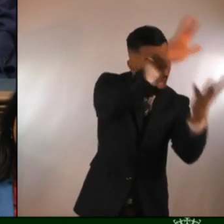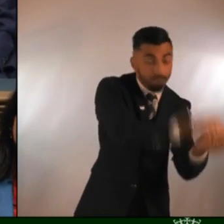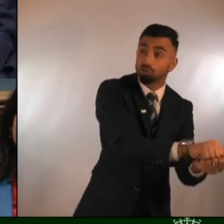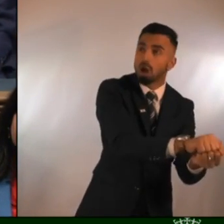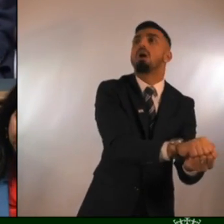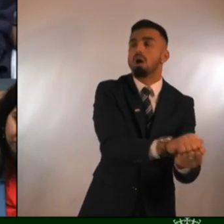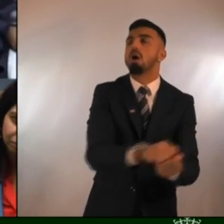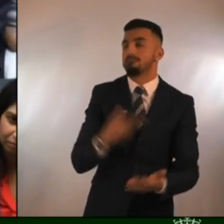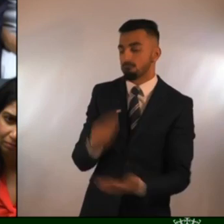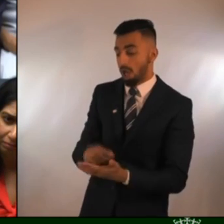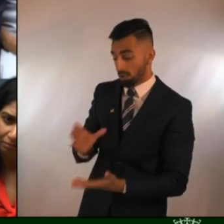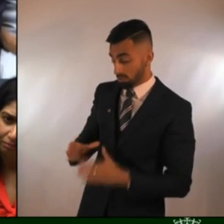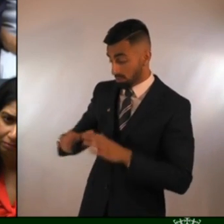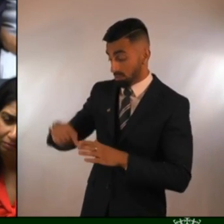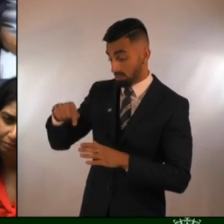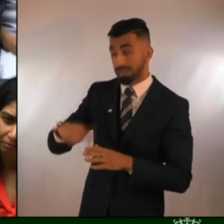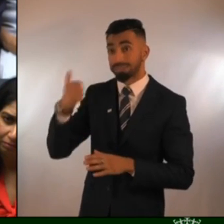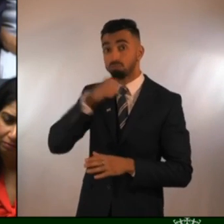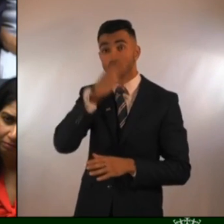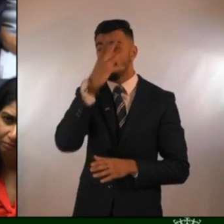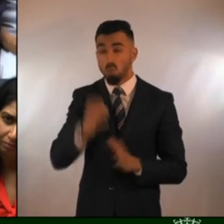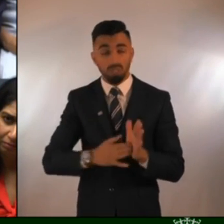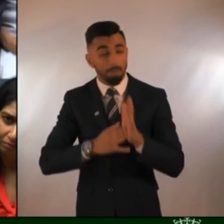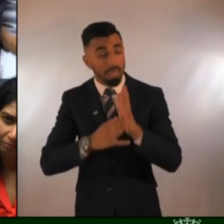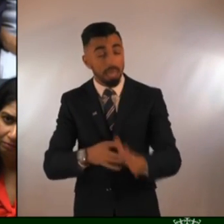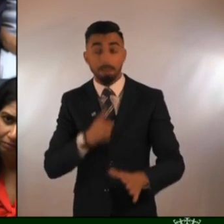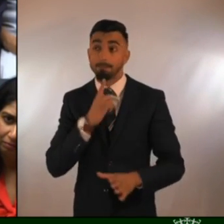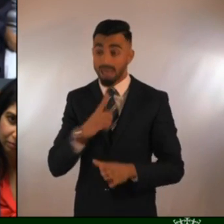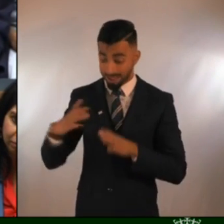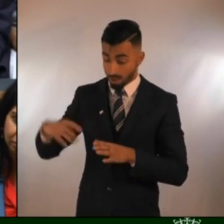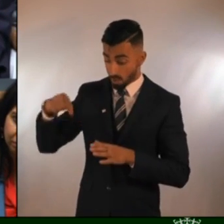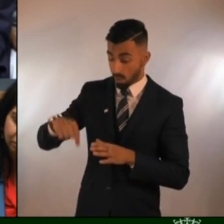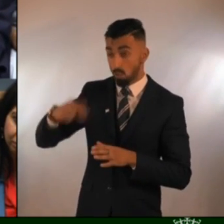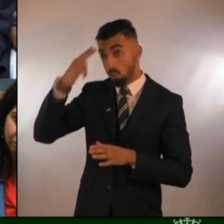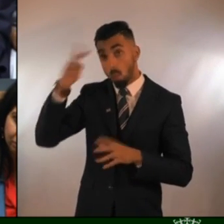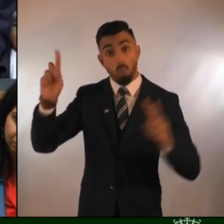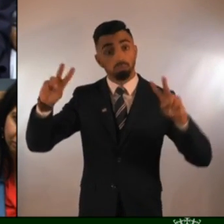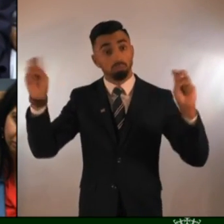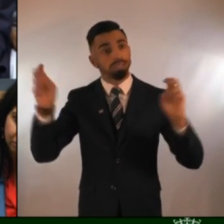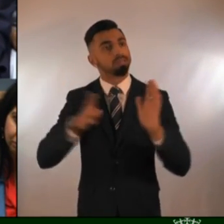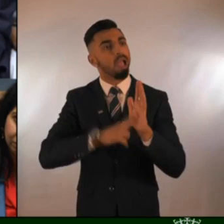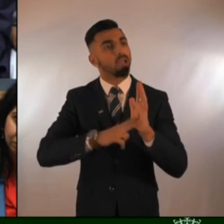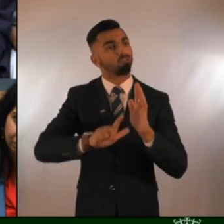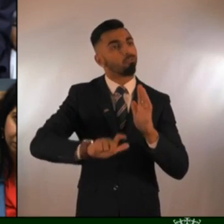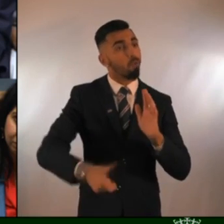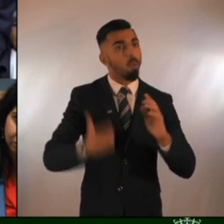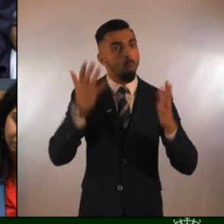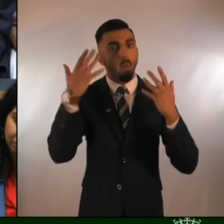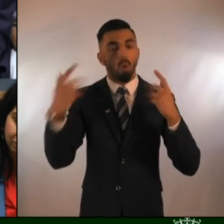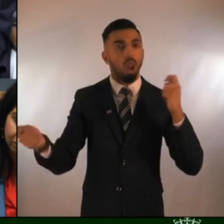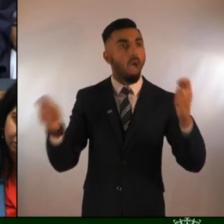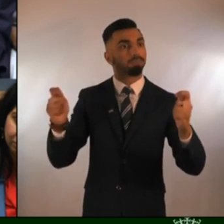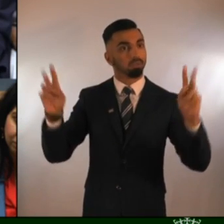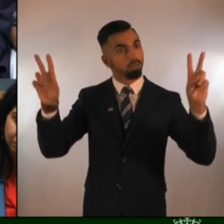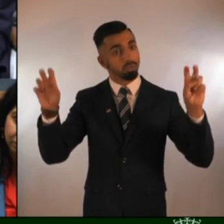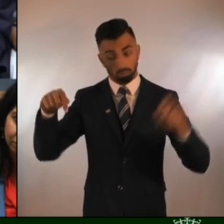million for a new Nature for Climate fund. Over the next 5 years, we will plant around 30,000 hectares of